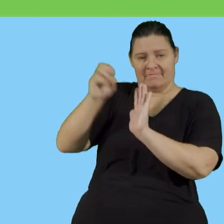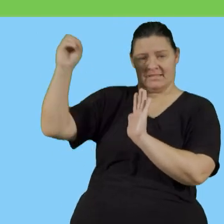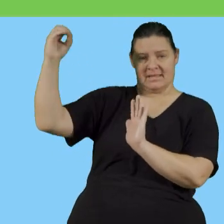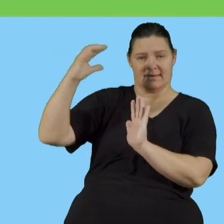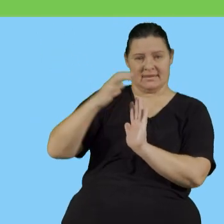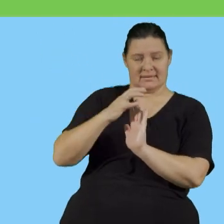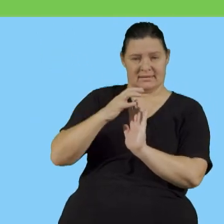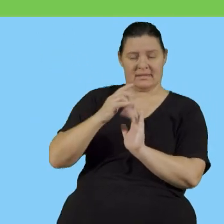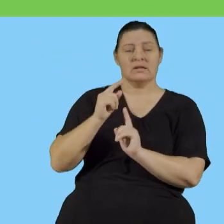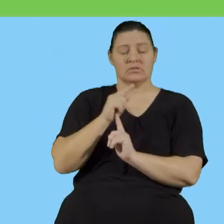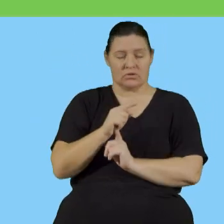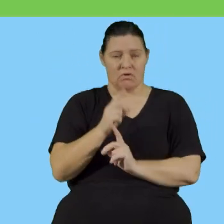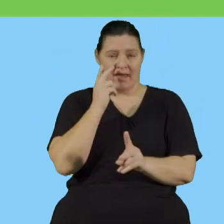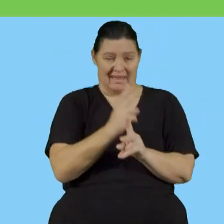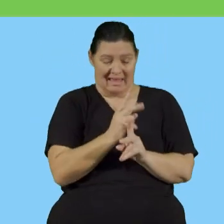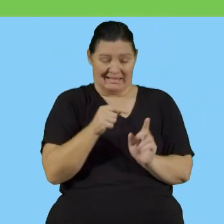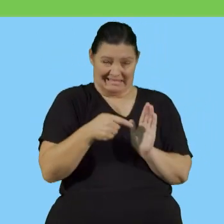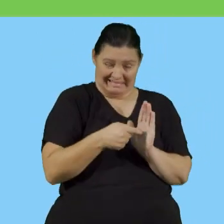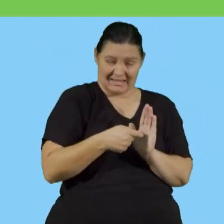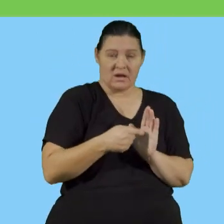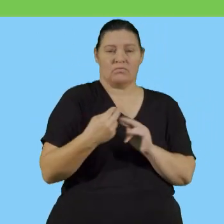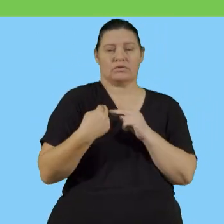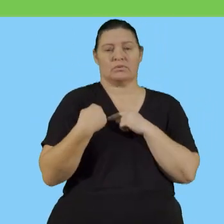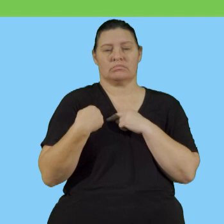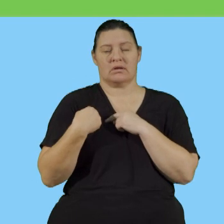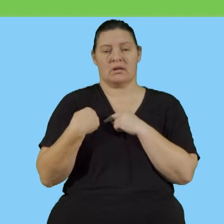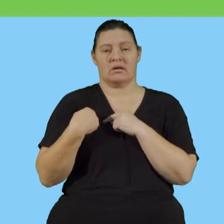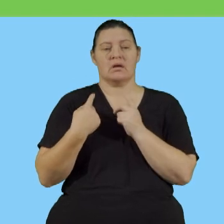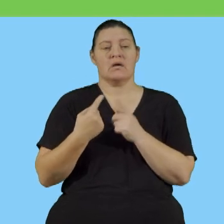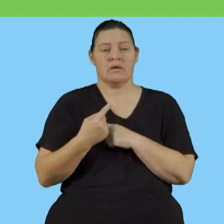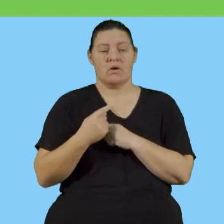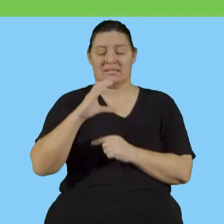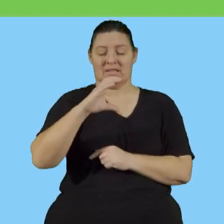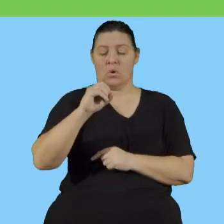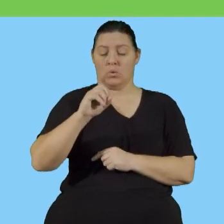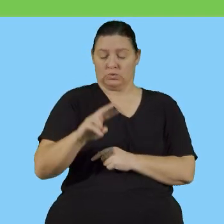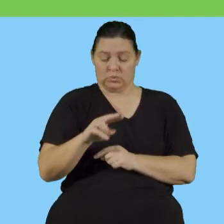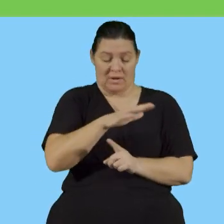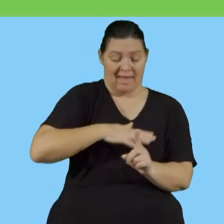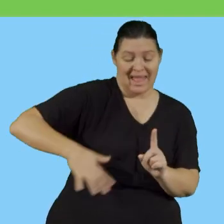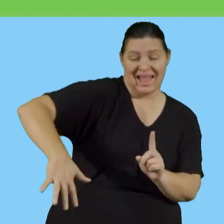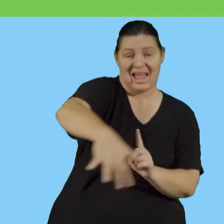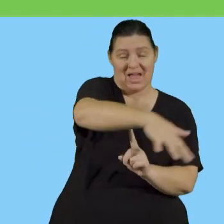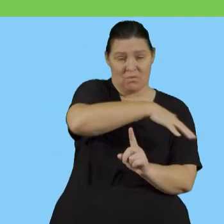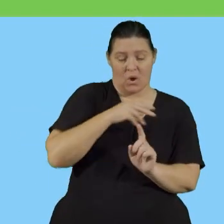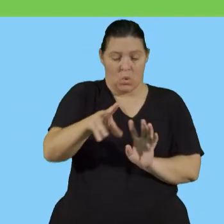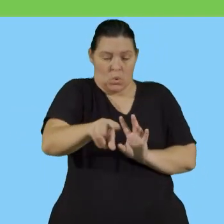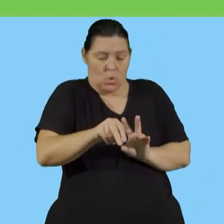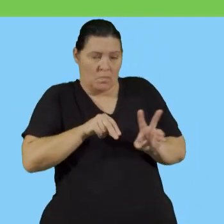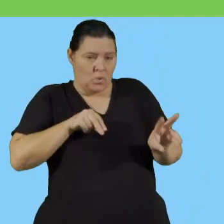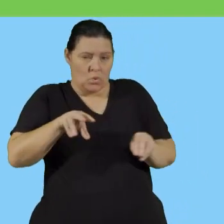the sun. So now the chlorophyll again is responsible for absorbing the carbon dioxide from